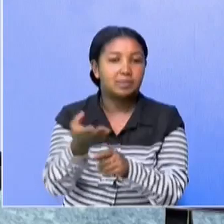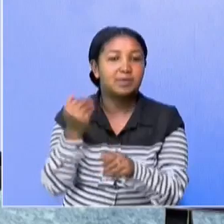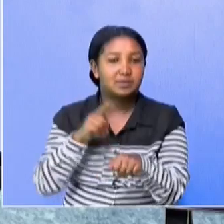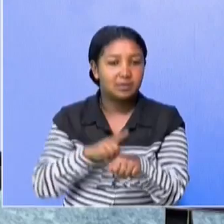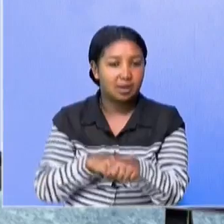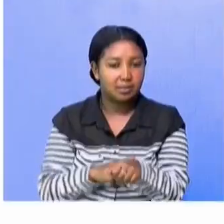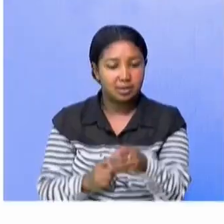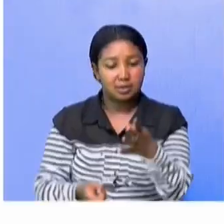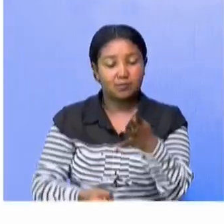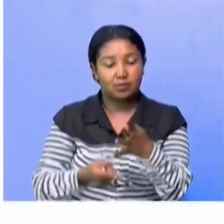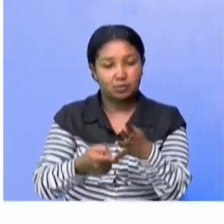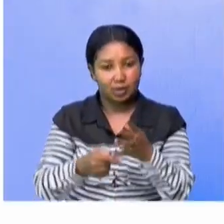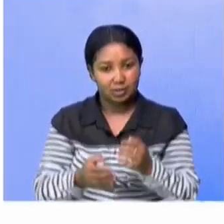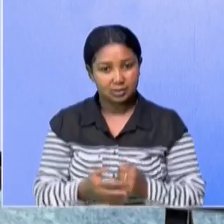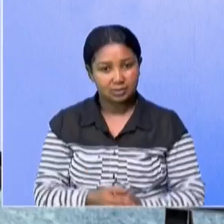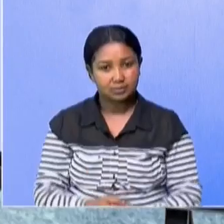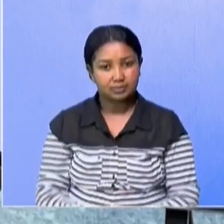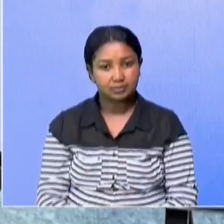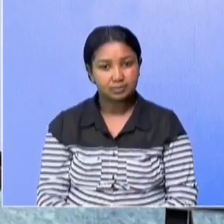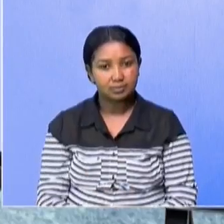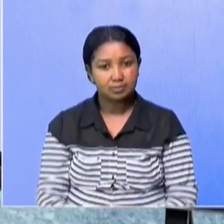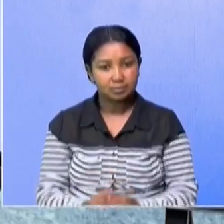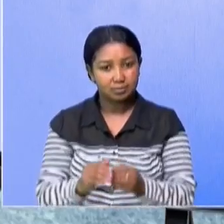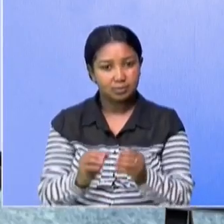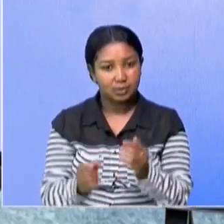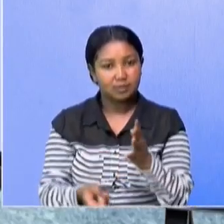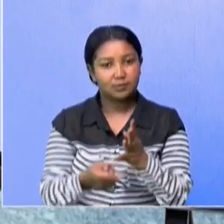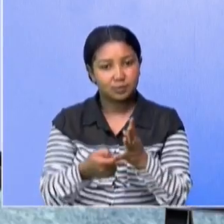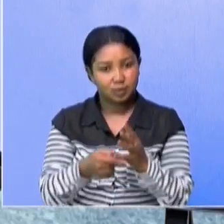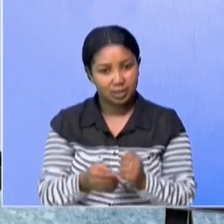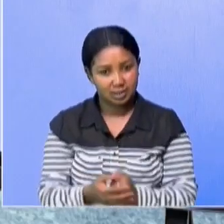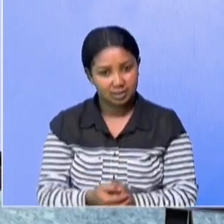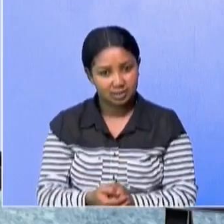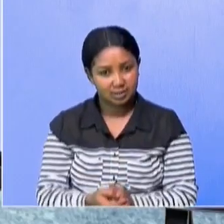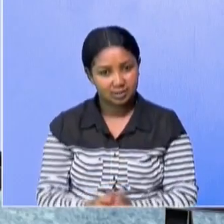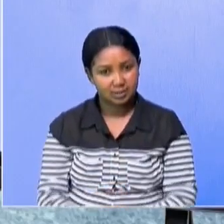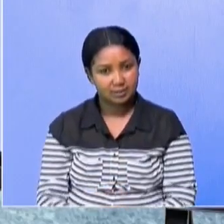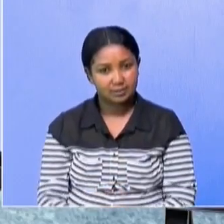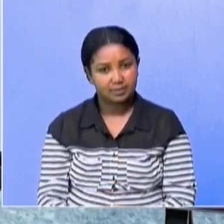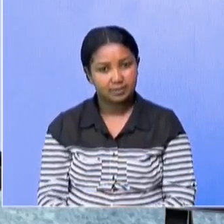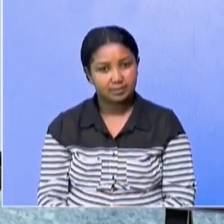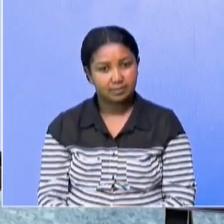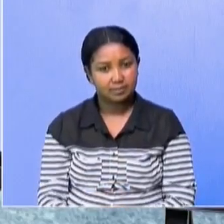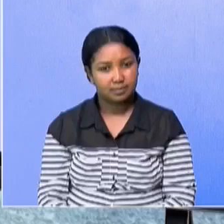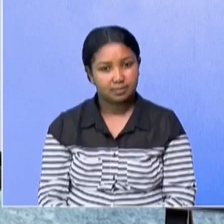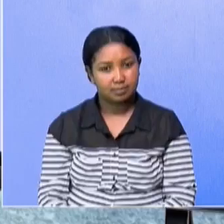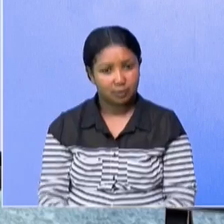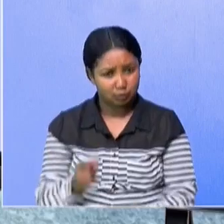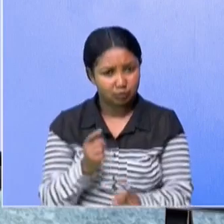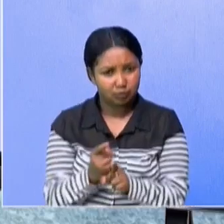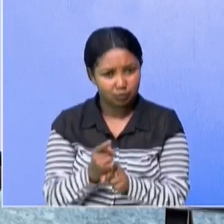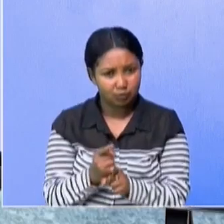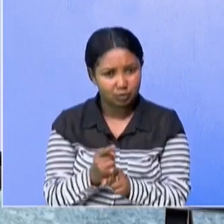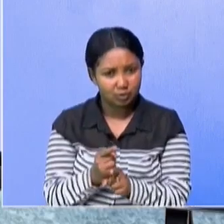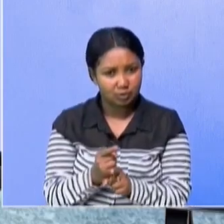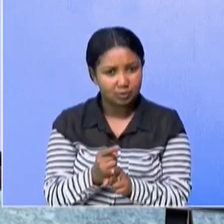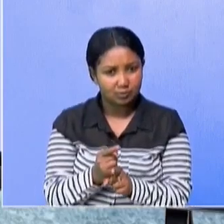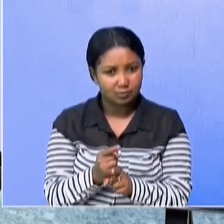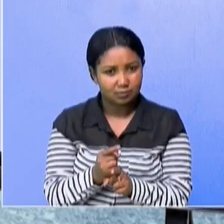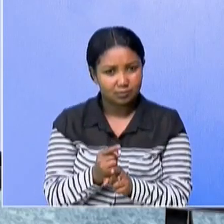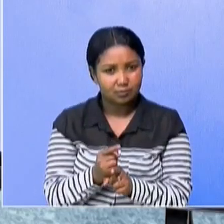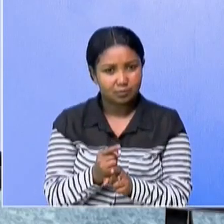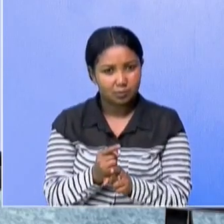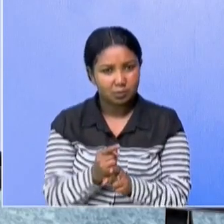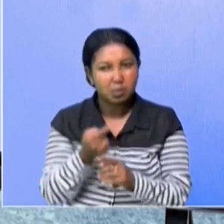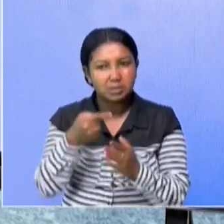And the fourth one is, let me give you that. The fourth one is good. I'm sure. What do you think is very